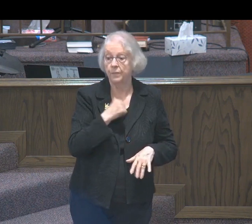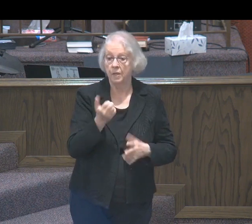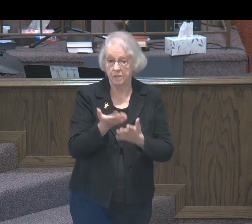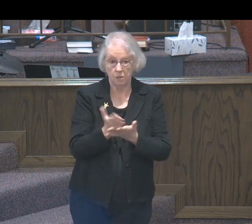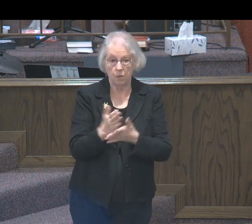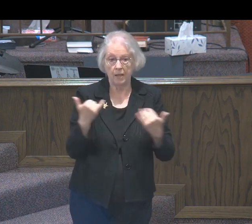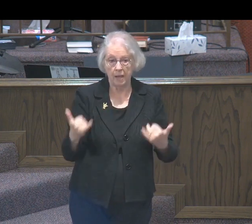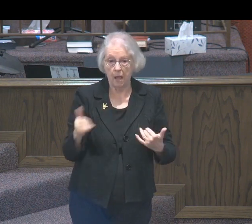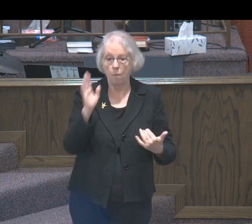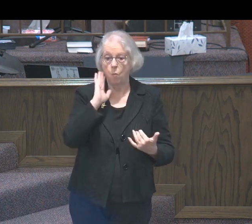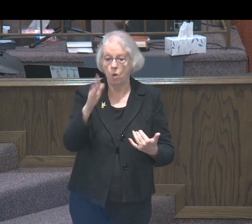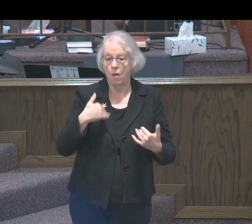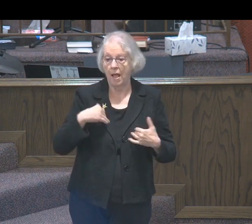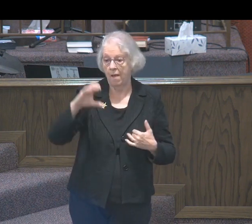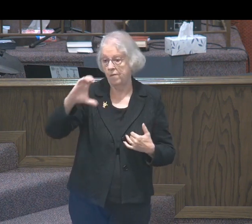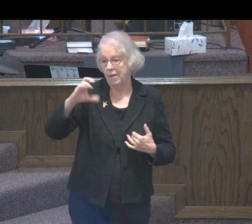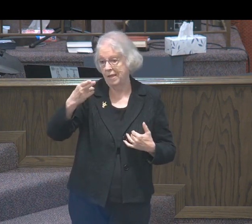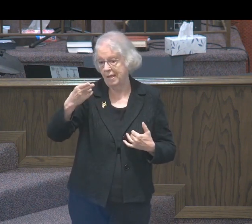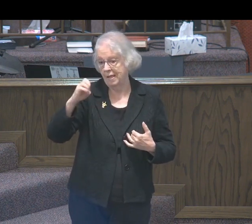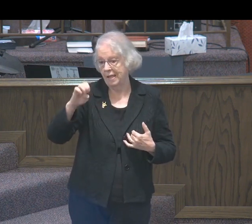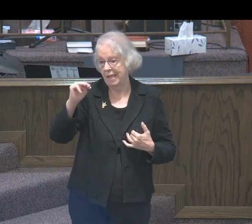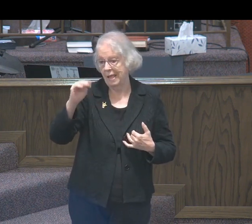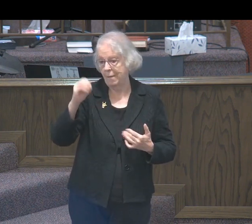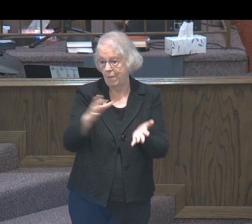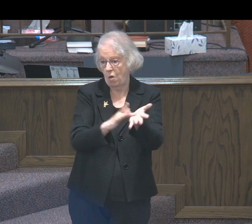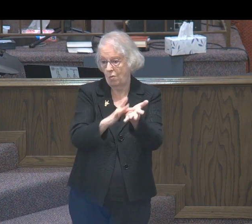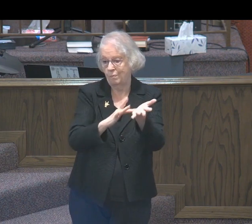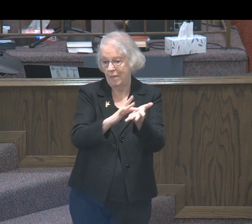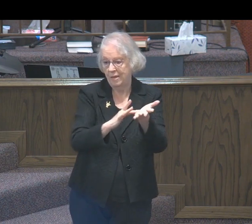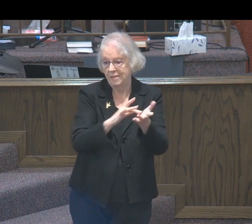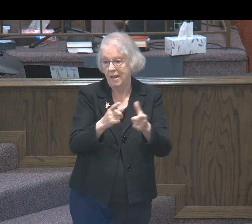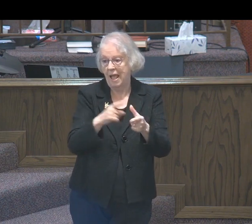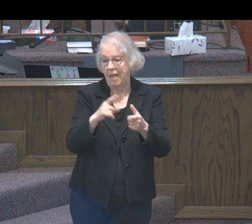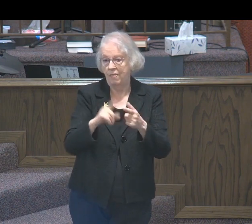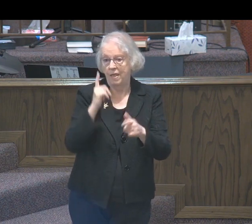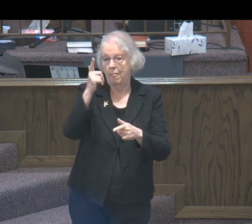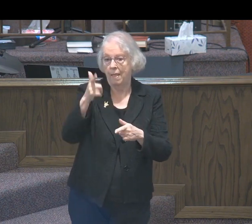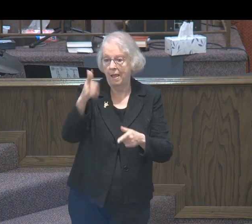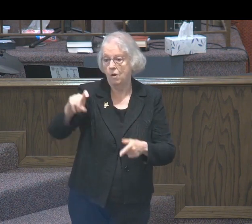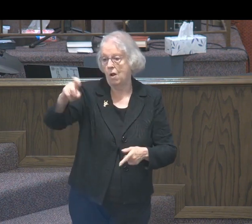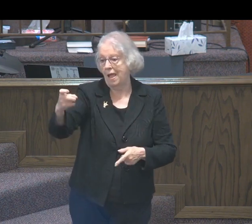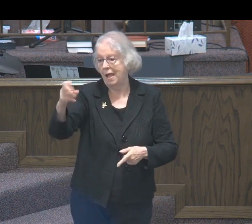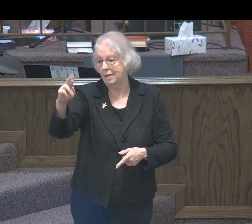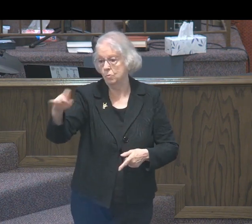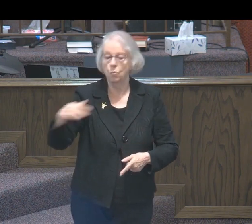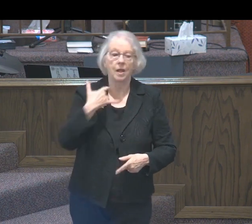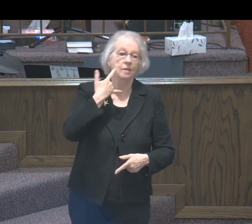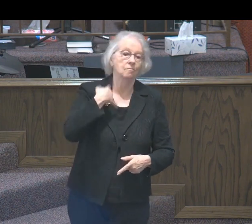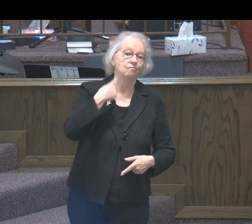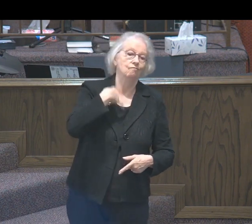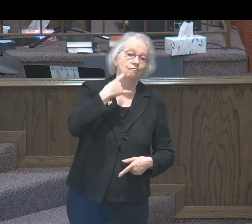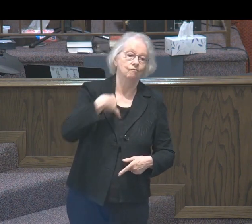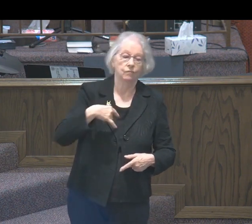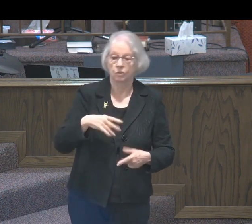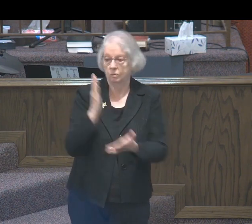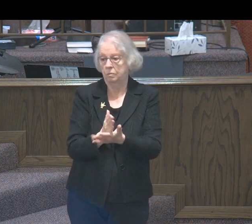for Jesus. Amen. Well, I would invite you to take your Bibles this morning and turn to Matthew